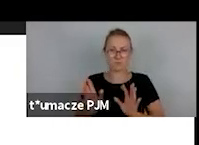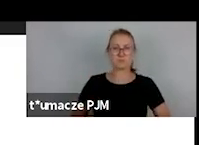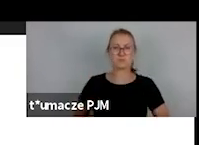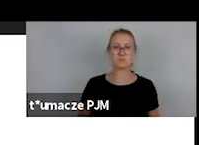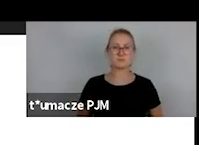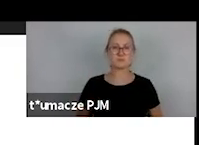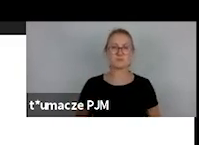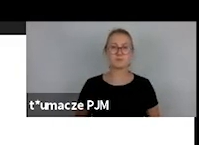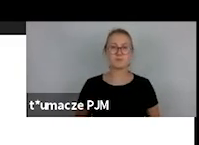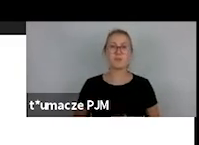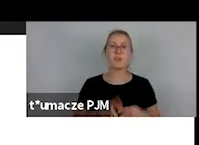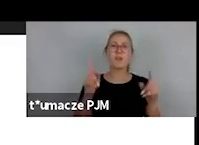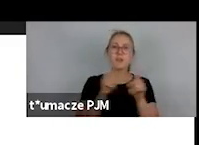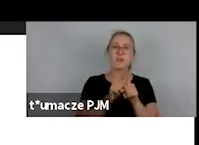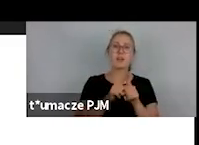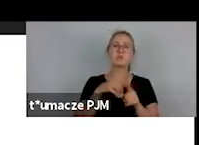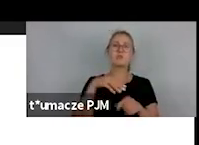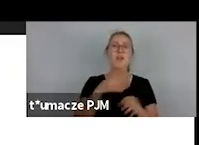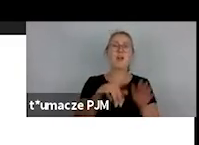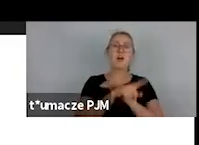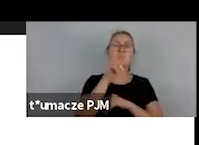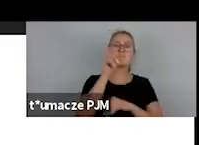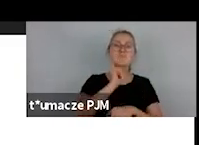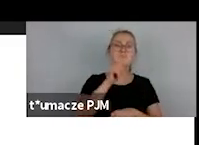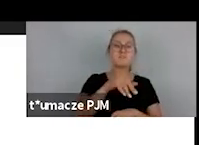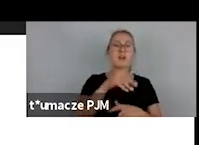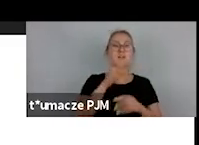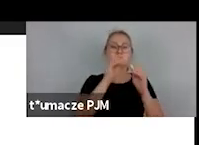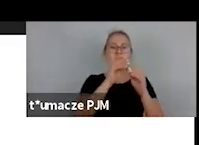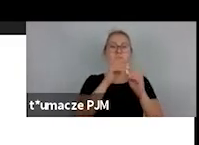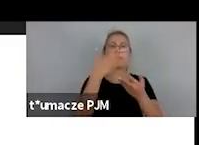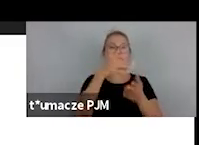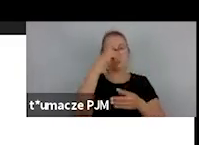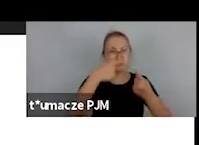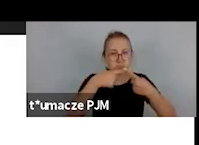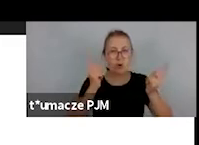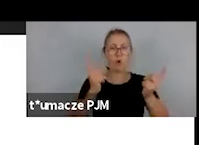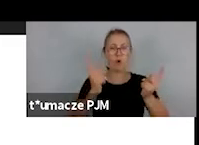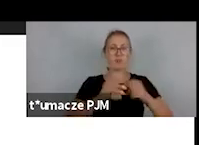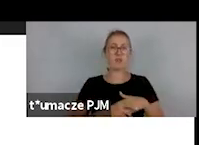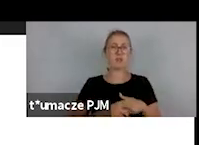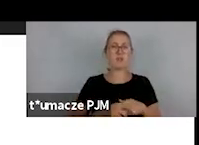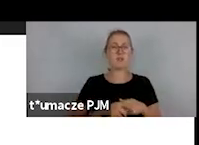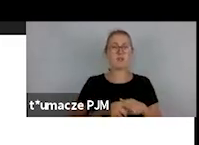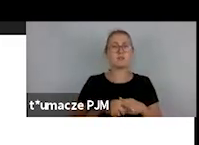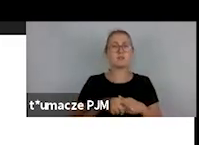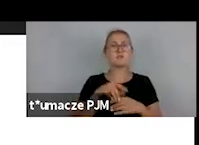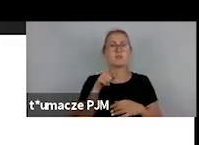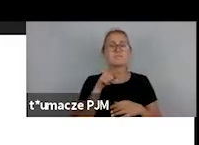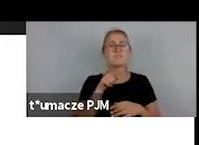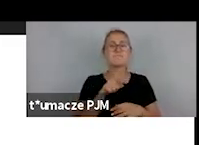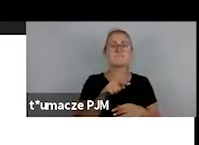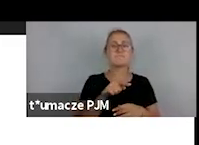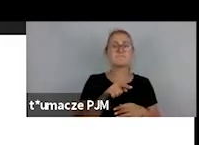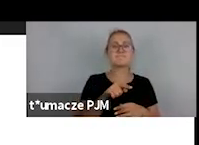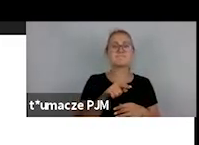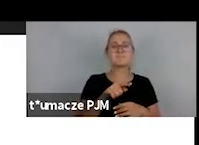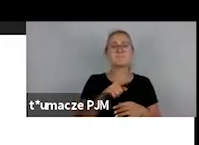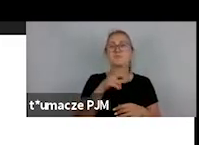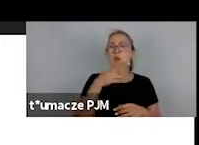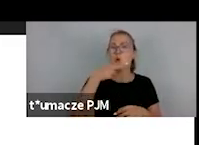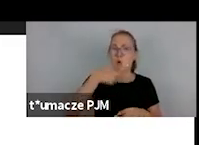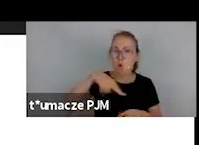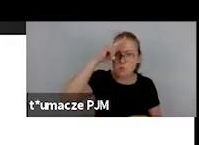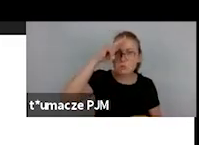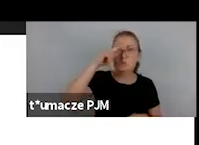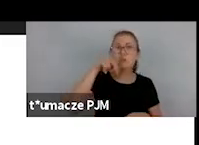important care work, and in that way begin to shift social norms about masculinities as well. And so you'll see we used three